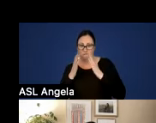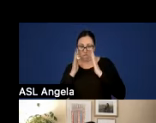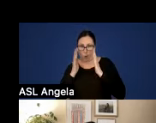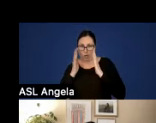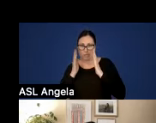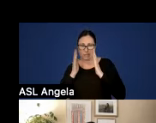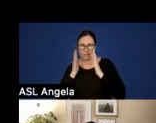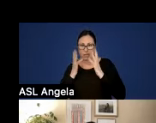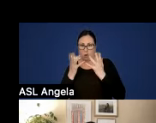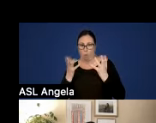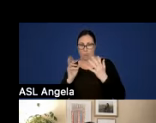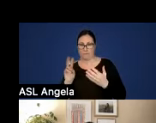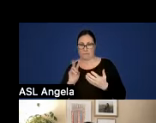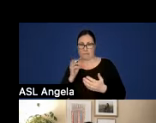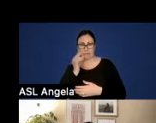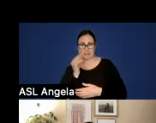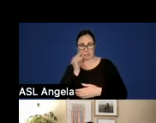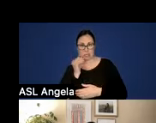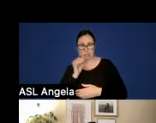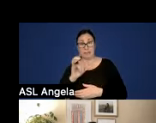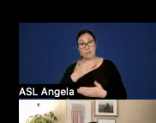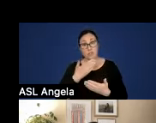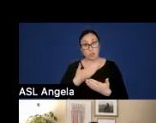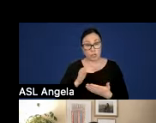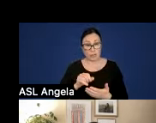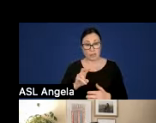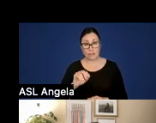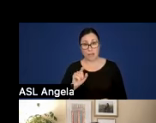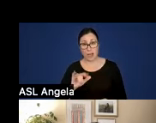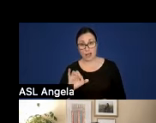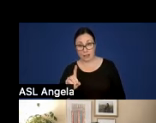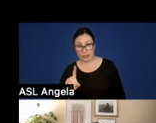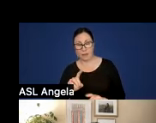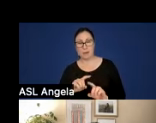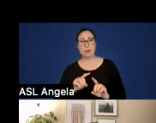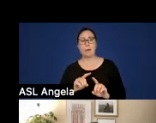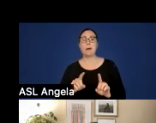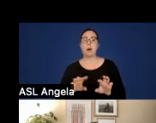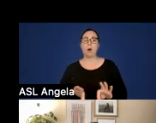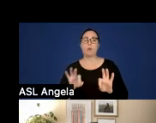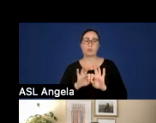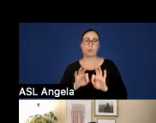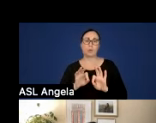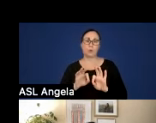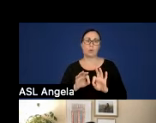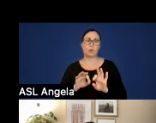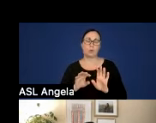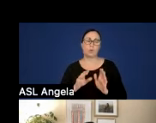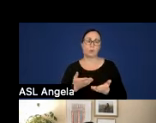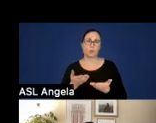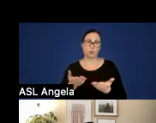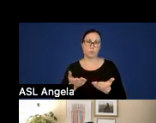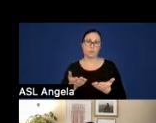what the victim has experienced. And that's good. That's right. And that's valid. It's also important to offer those